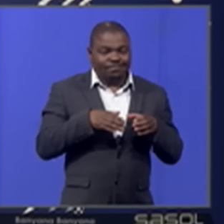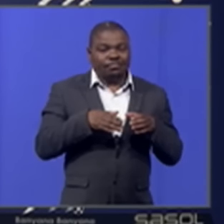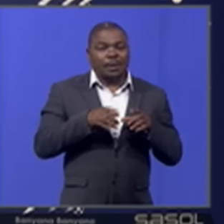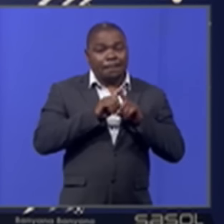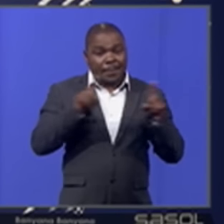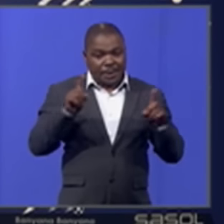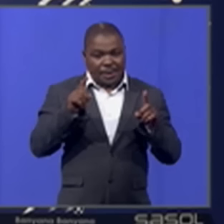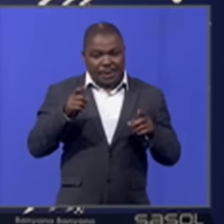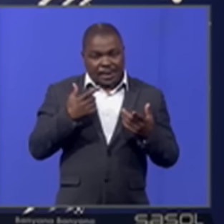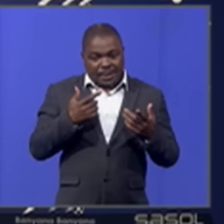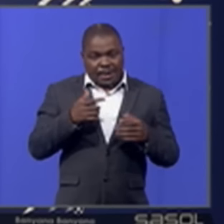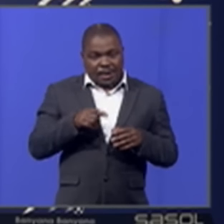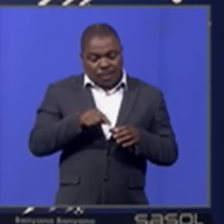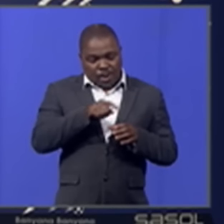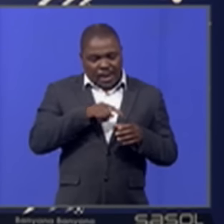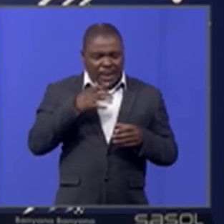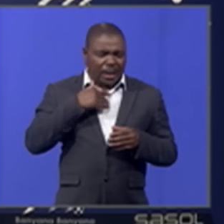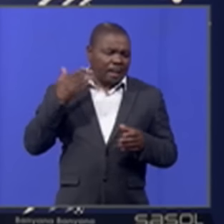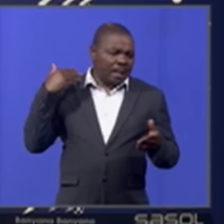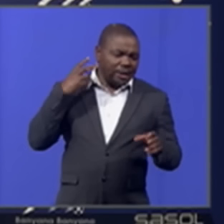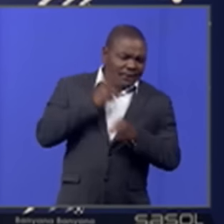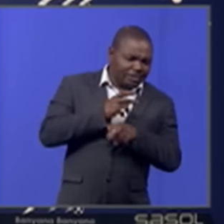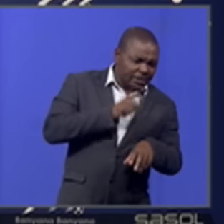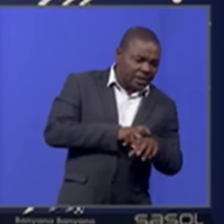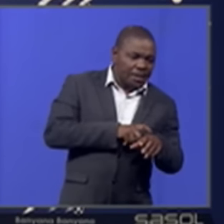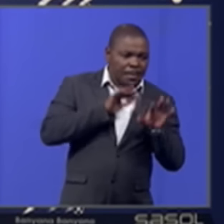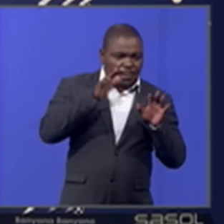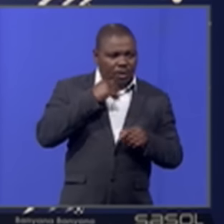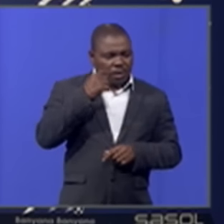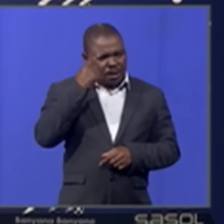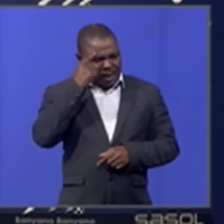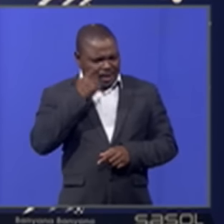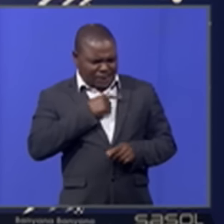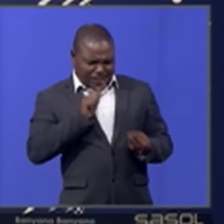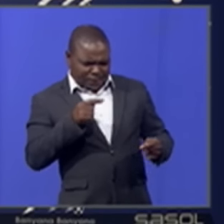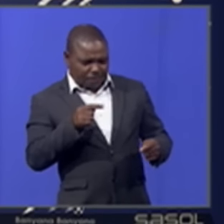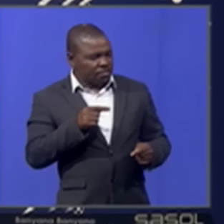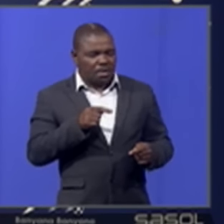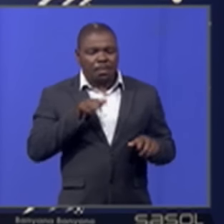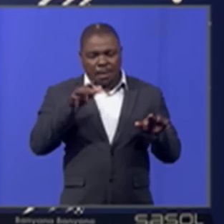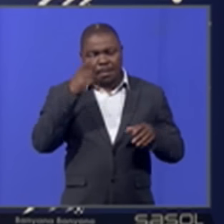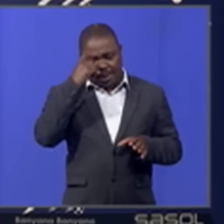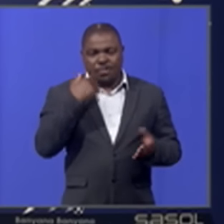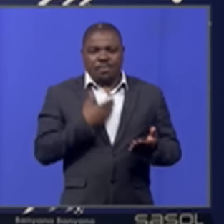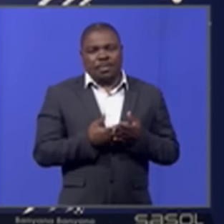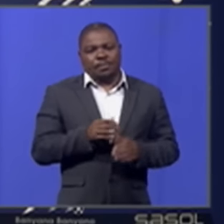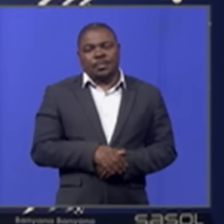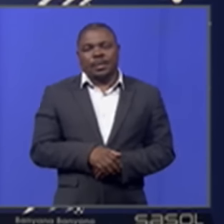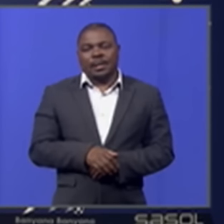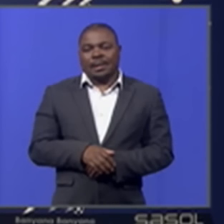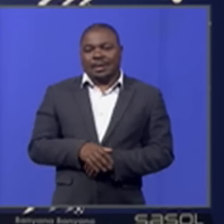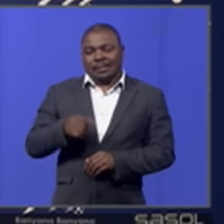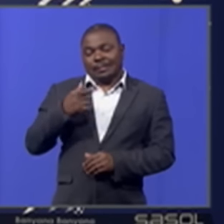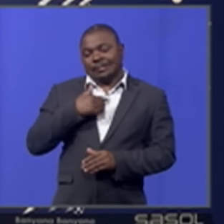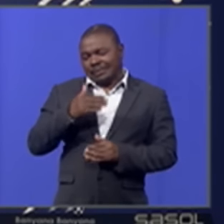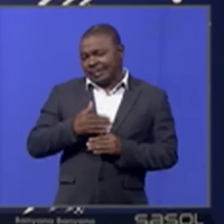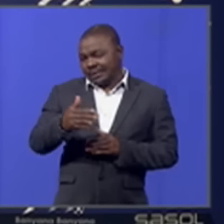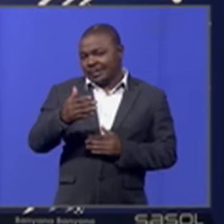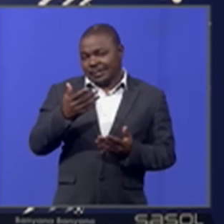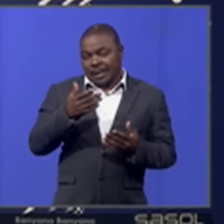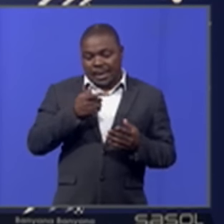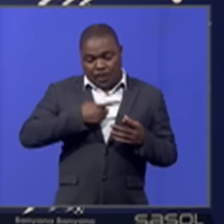about this rough patch that we've been through, nobody has ever questioned our ability to actually do it. So I think the silver lining is that it